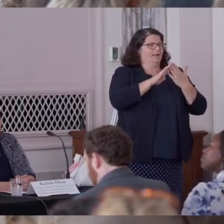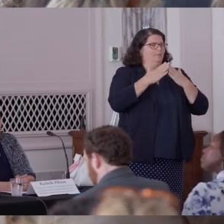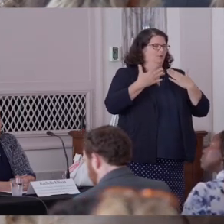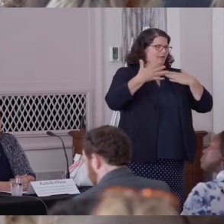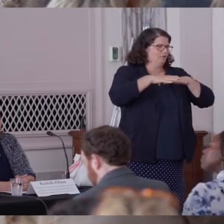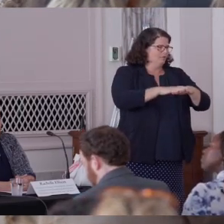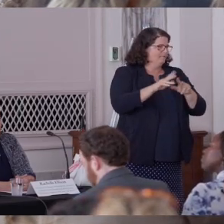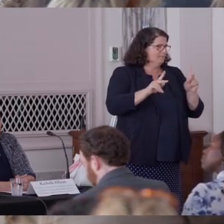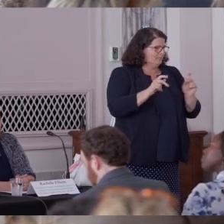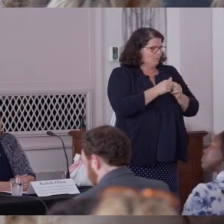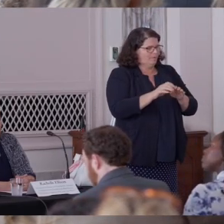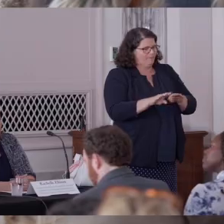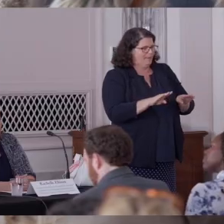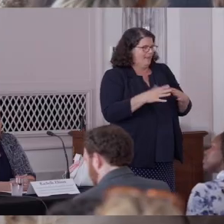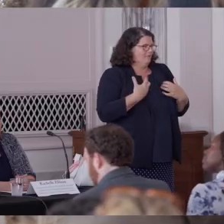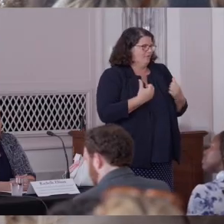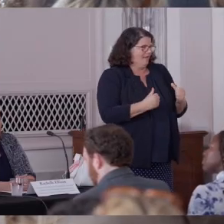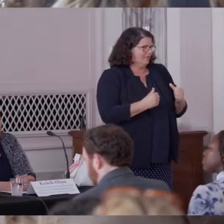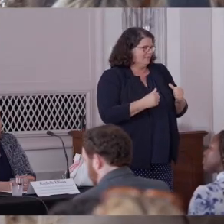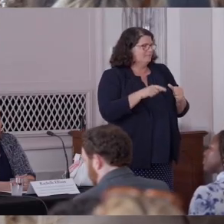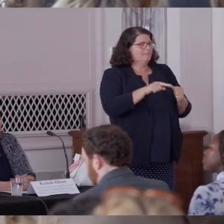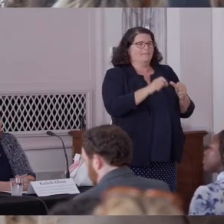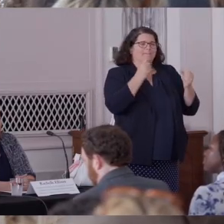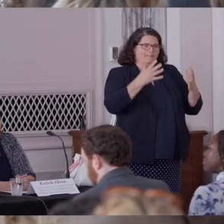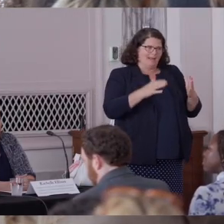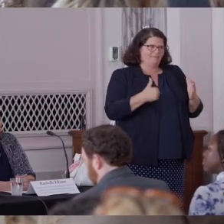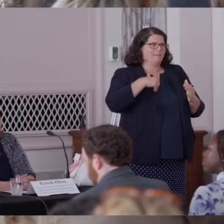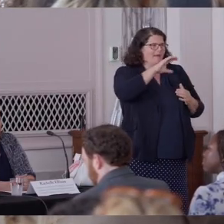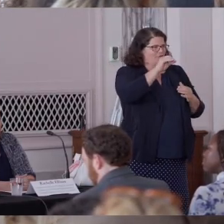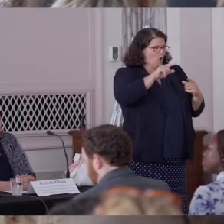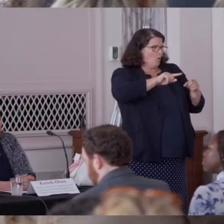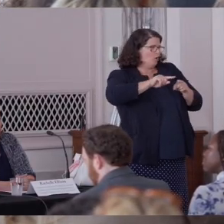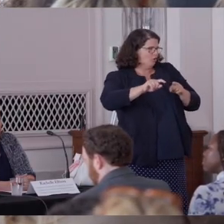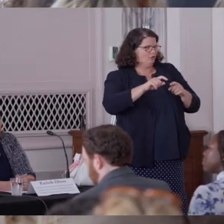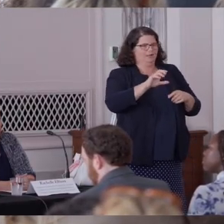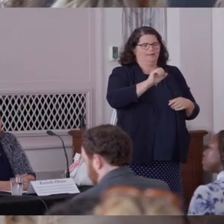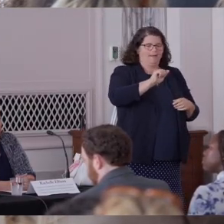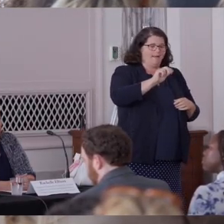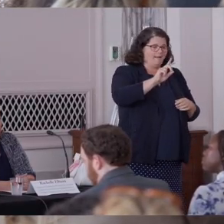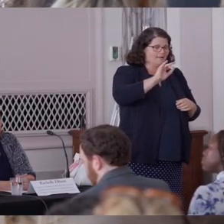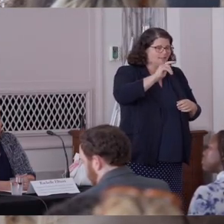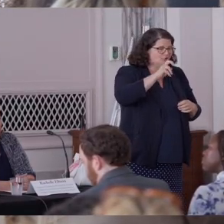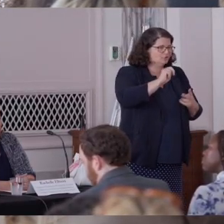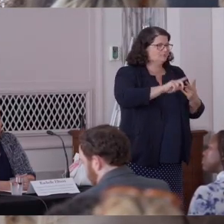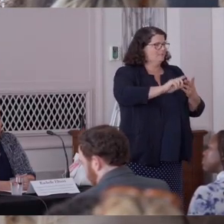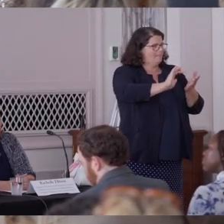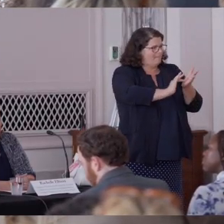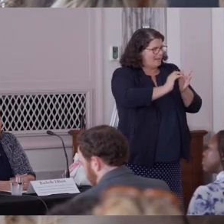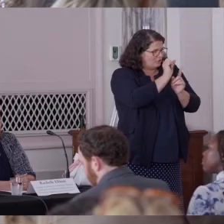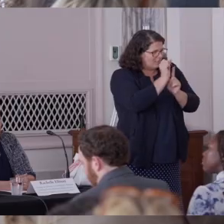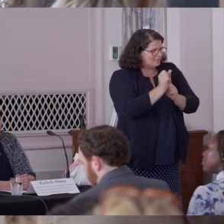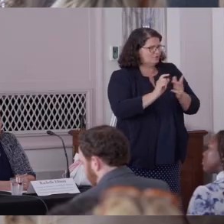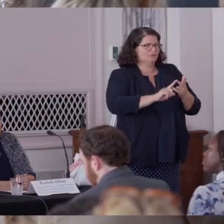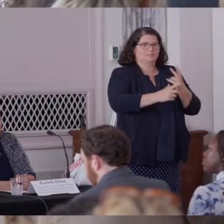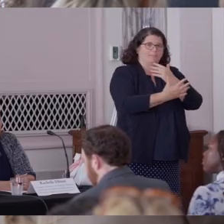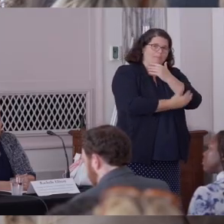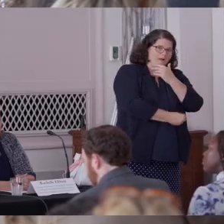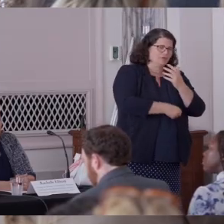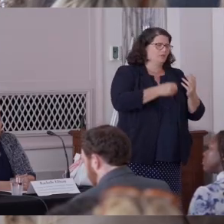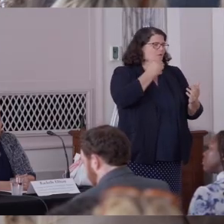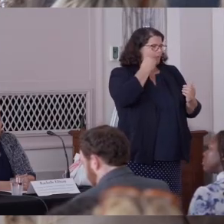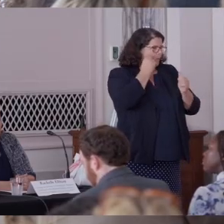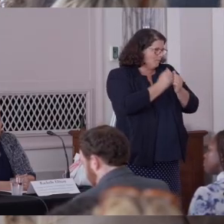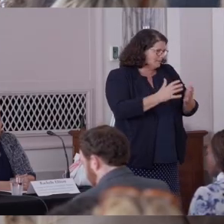many of whom struggle with co-occurring addictions, chronic medical conditions, poverty, and homelessness. Under